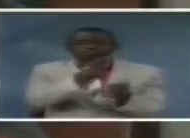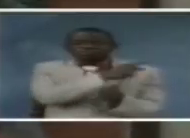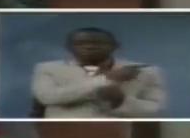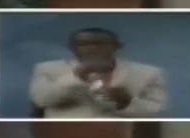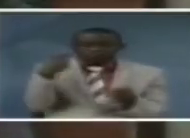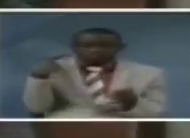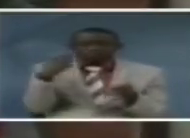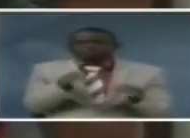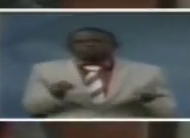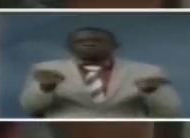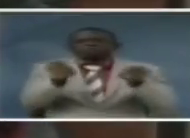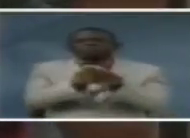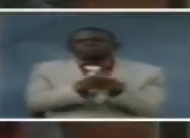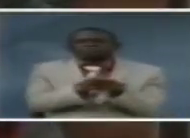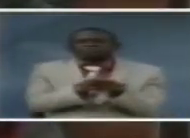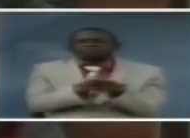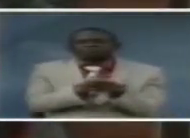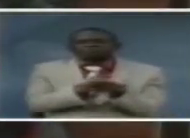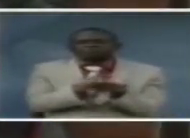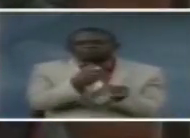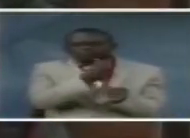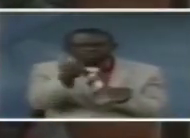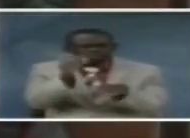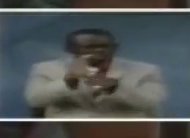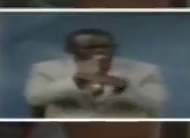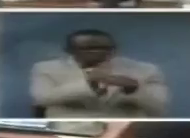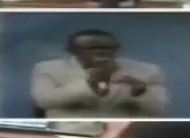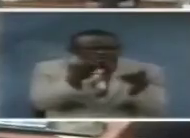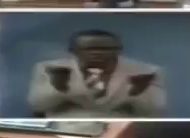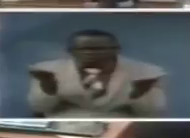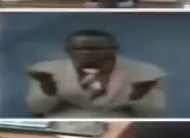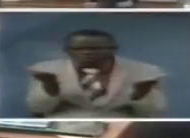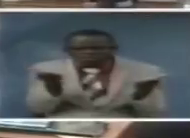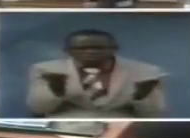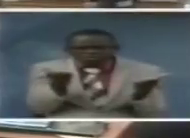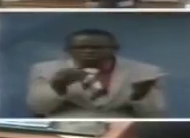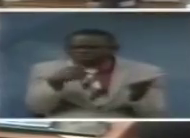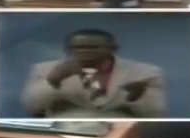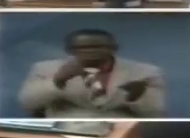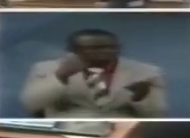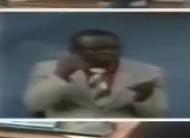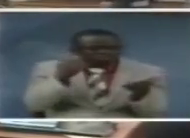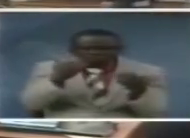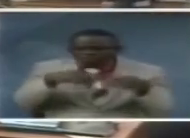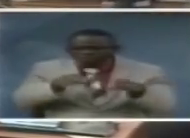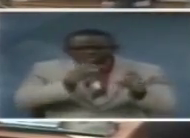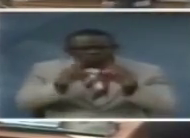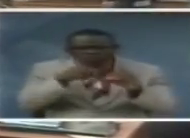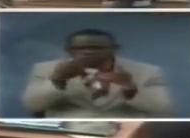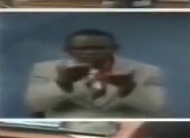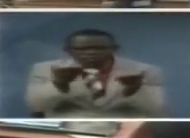The question is that the House do now adjourn